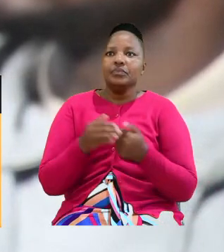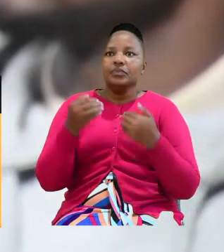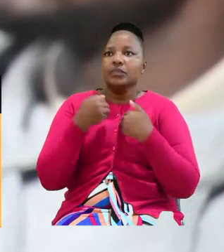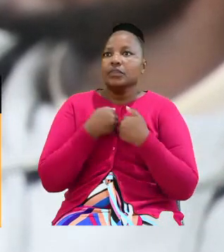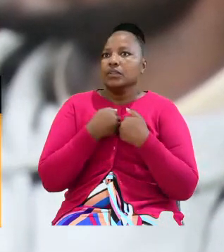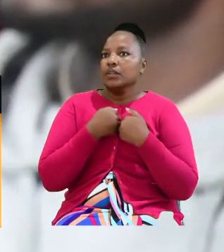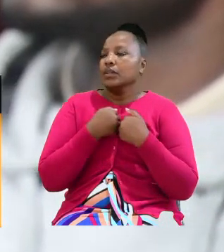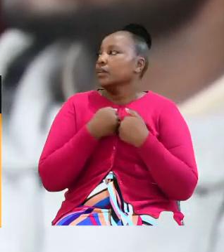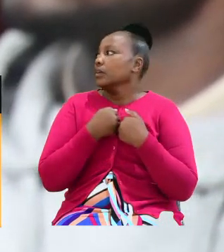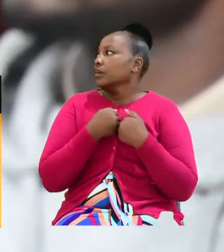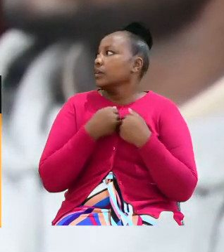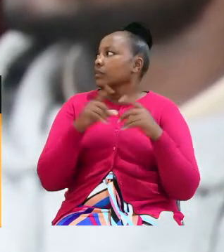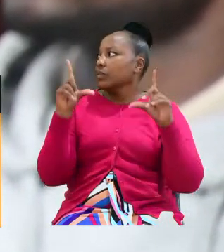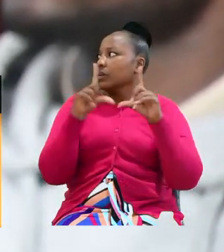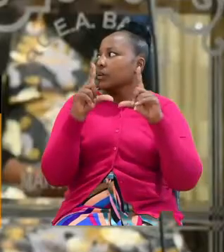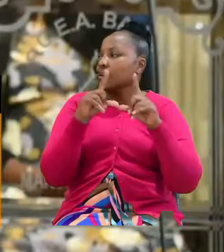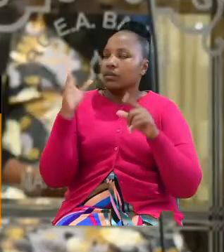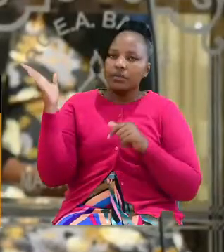We have a card here